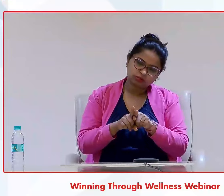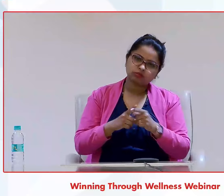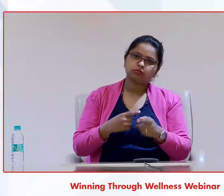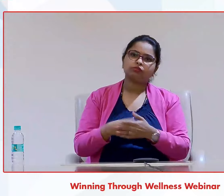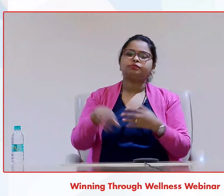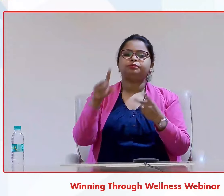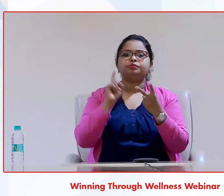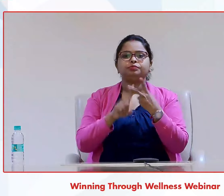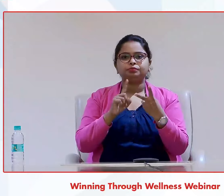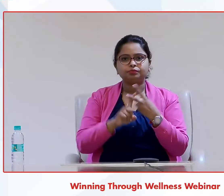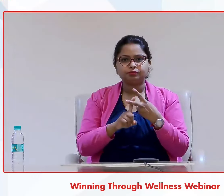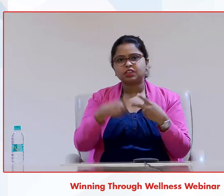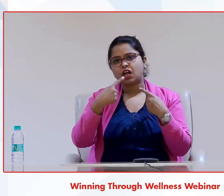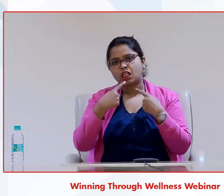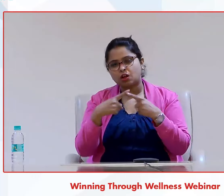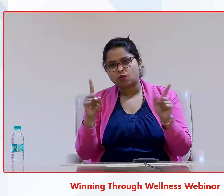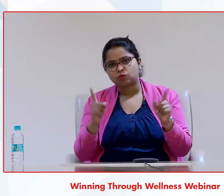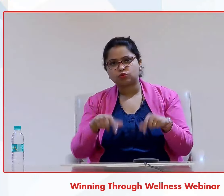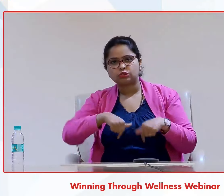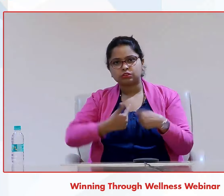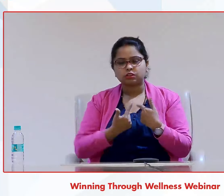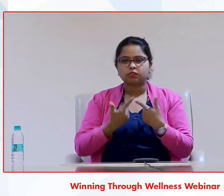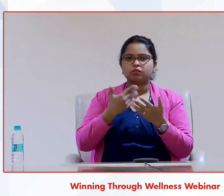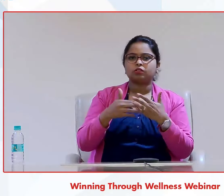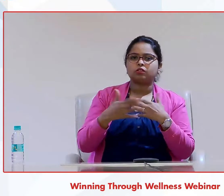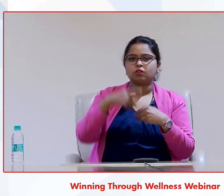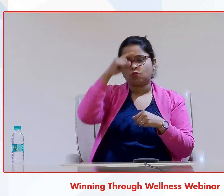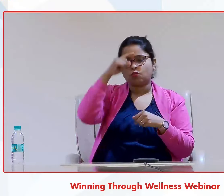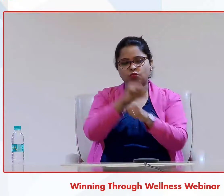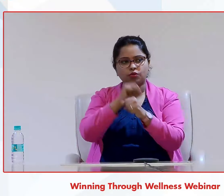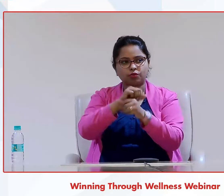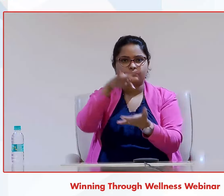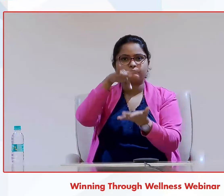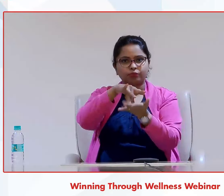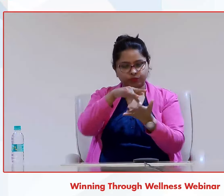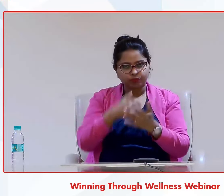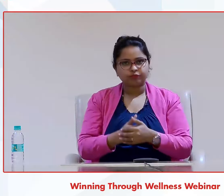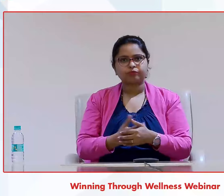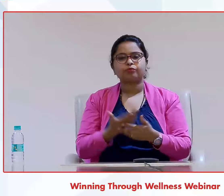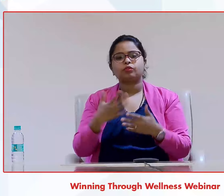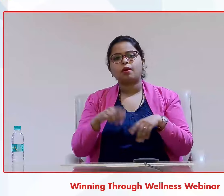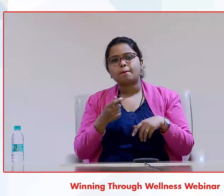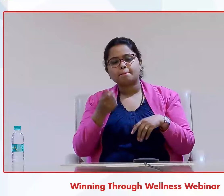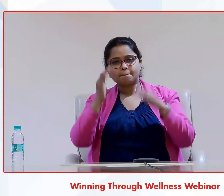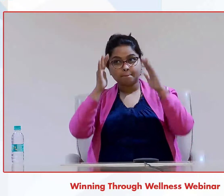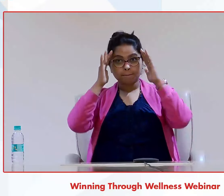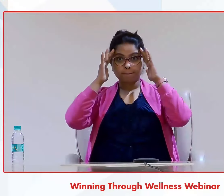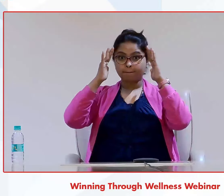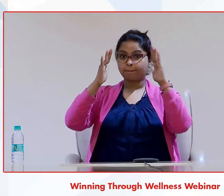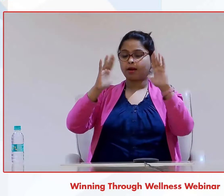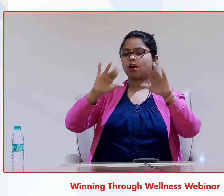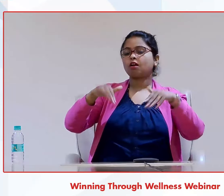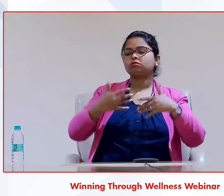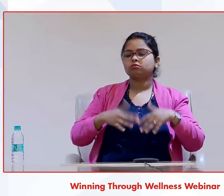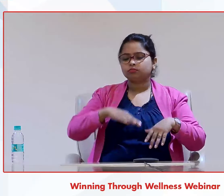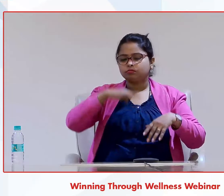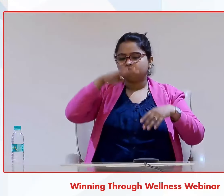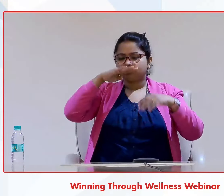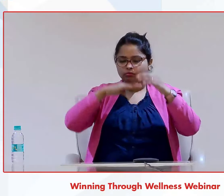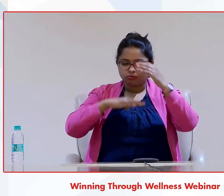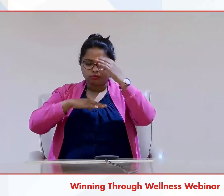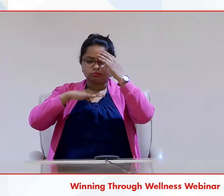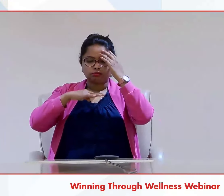secondly, allow yourself, when you are at the workplace, to pay attention to how your breathing is.